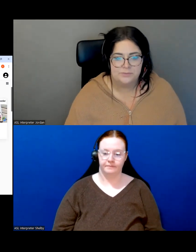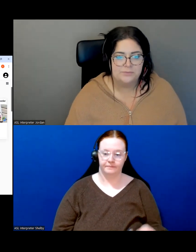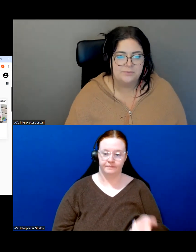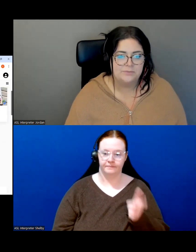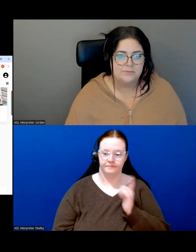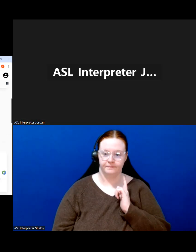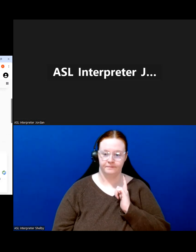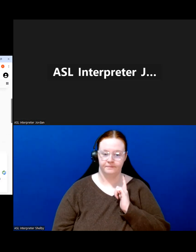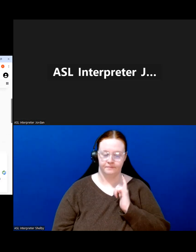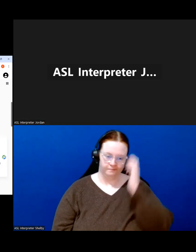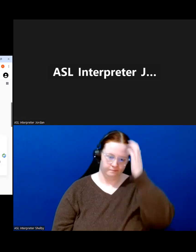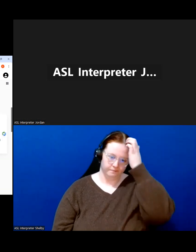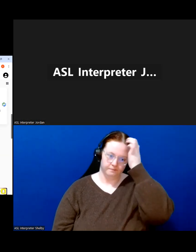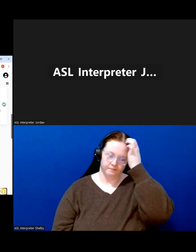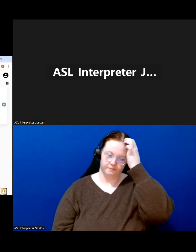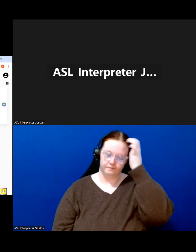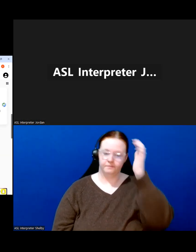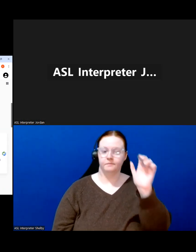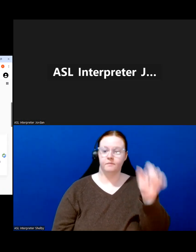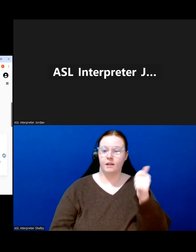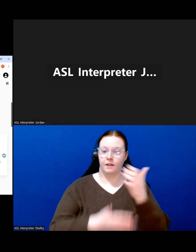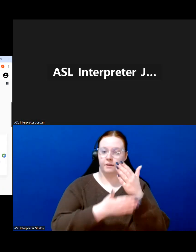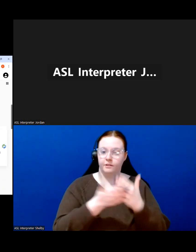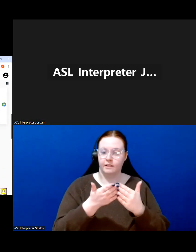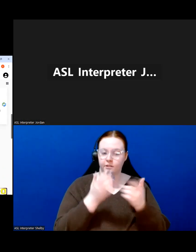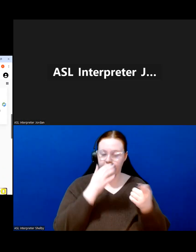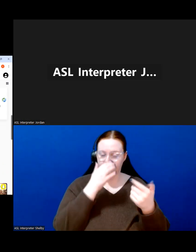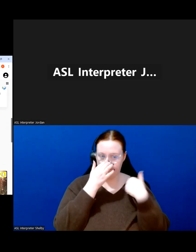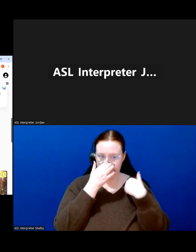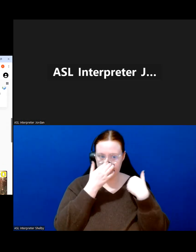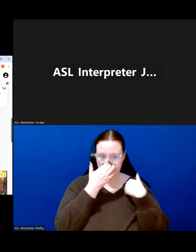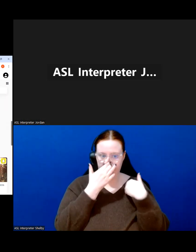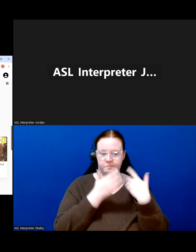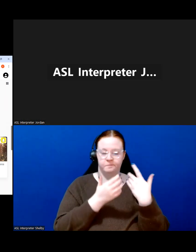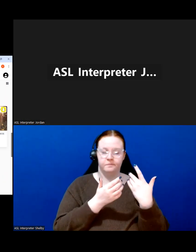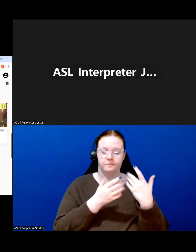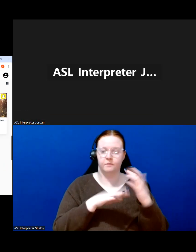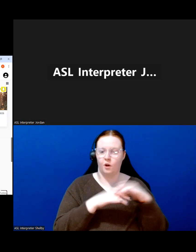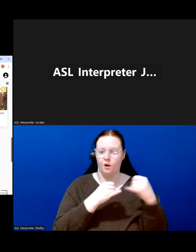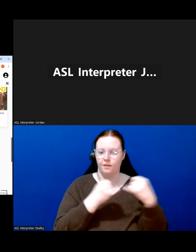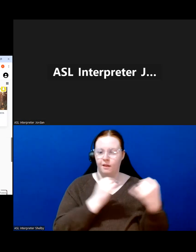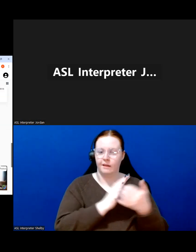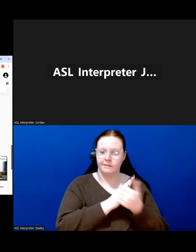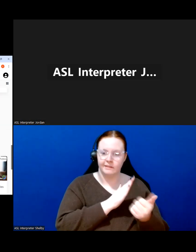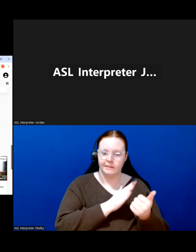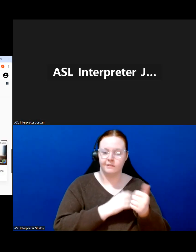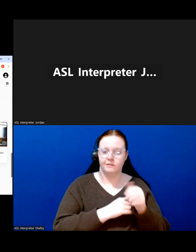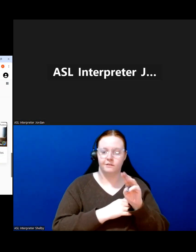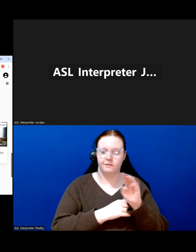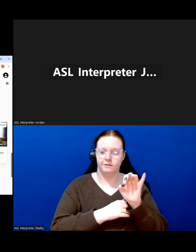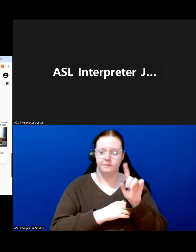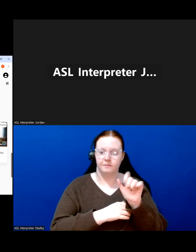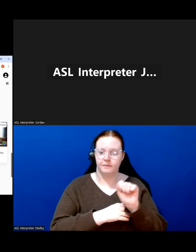Another section that it has is also, besides like the digital literacy skills and media tips, is